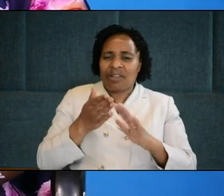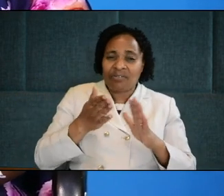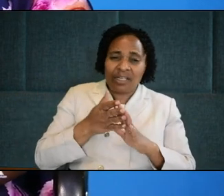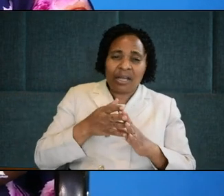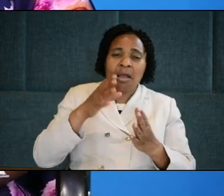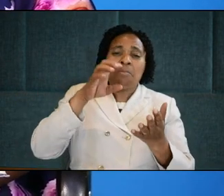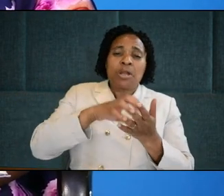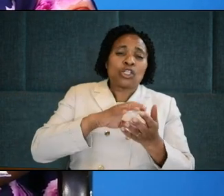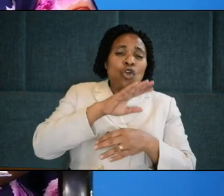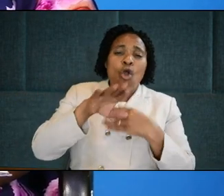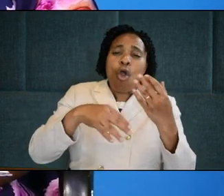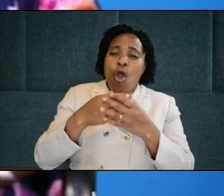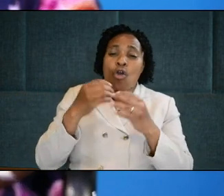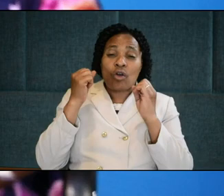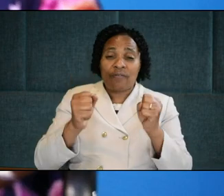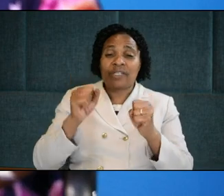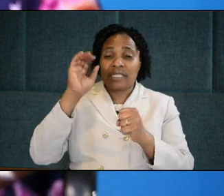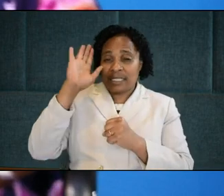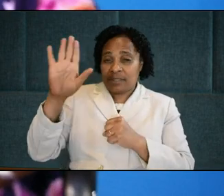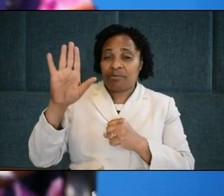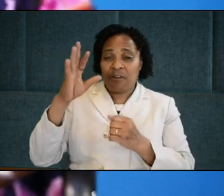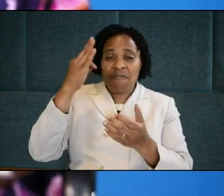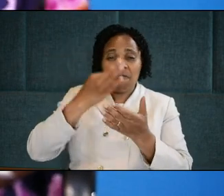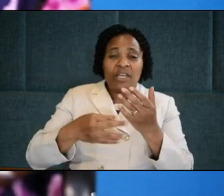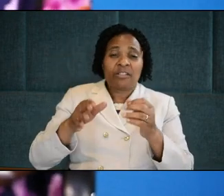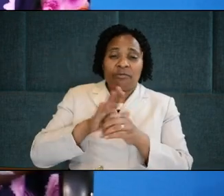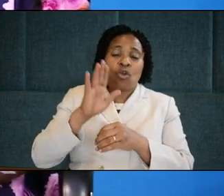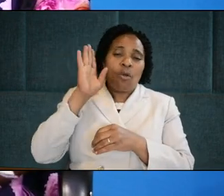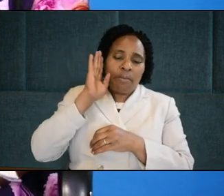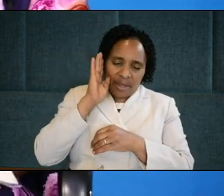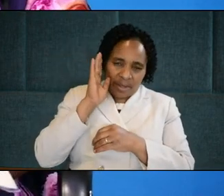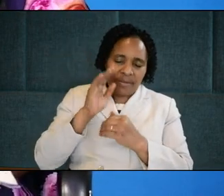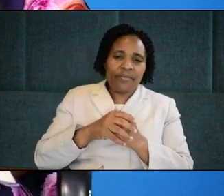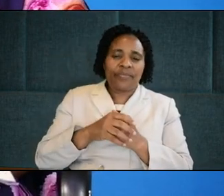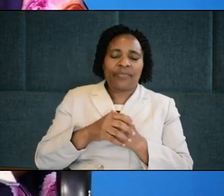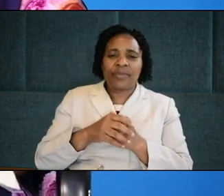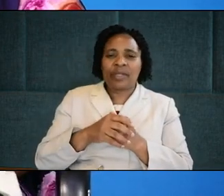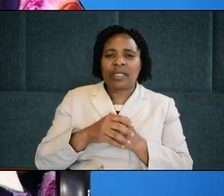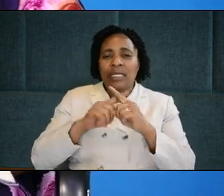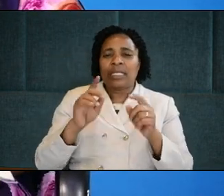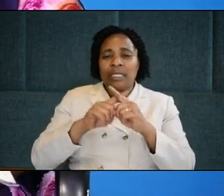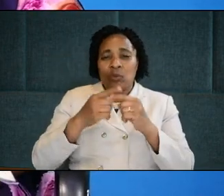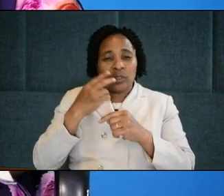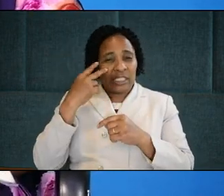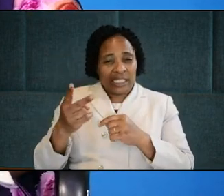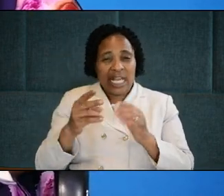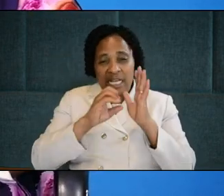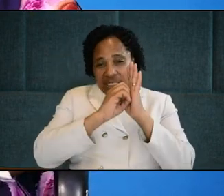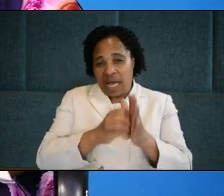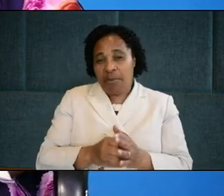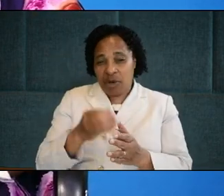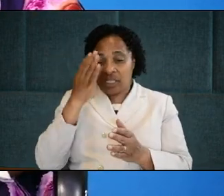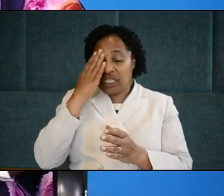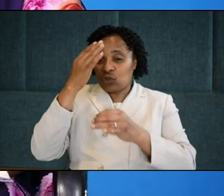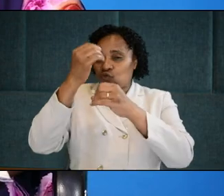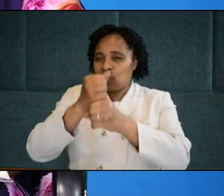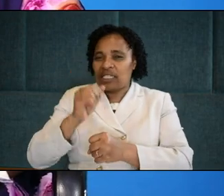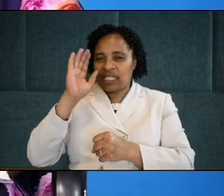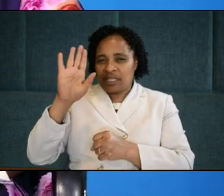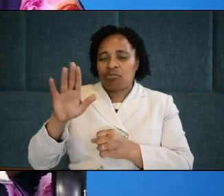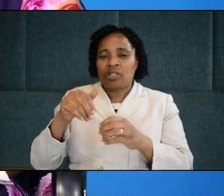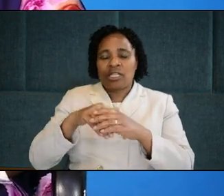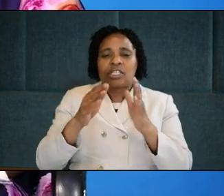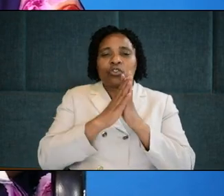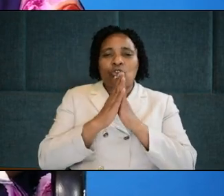place their entire confidence in him and faithfully obey him. And we see an example of the Israelites putting their trust in him in the